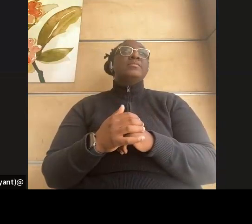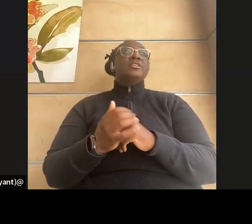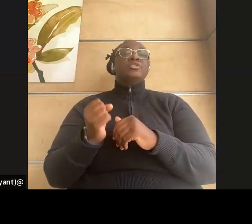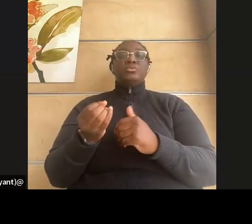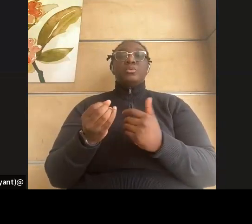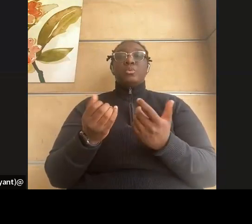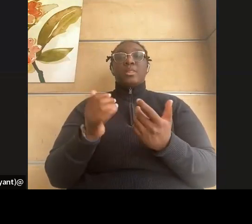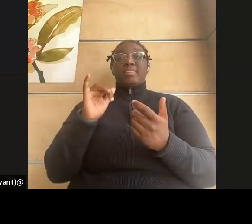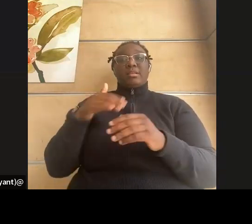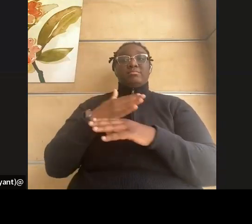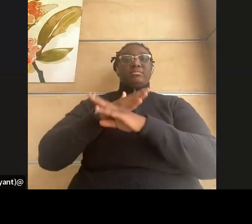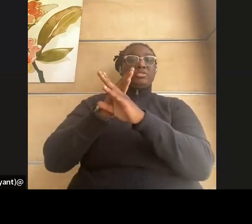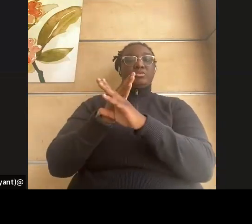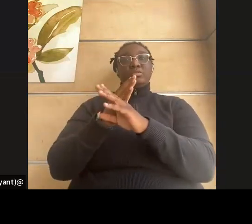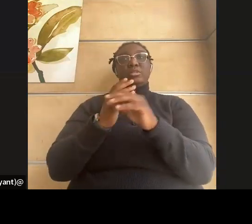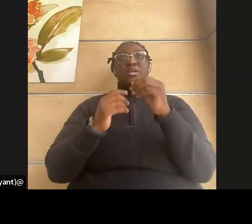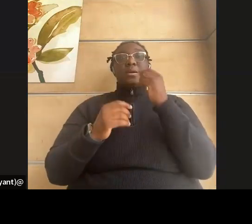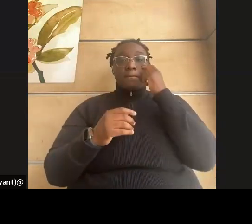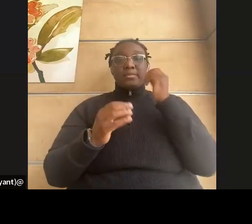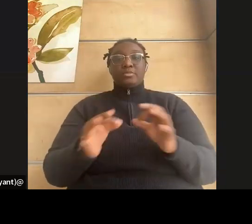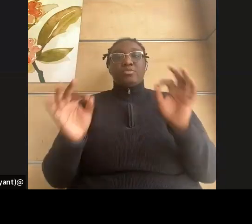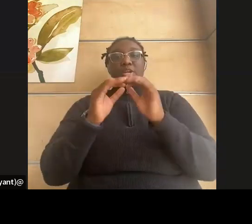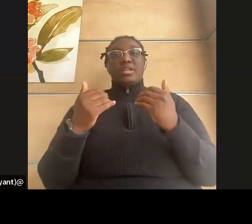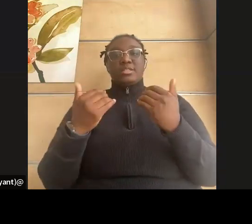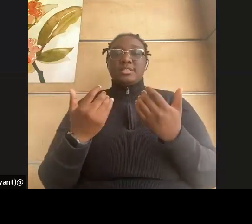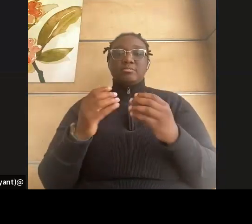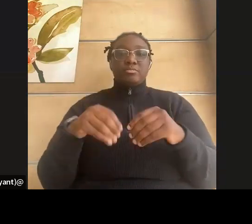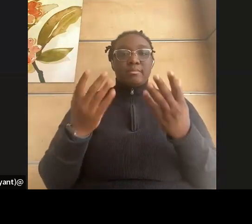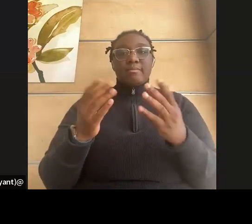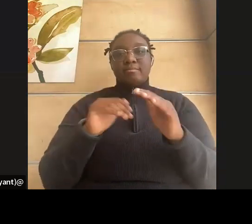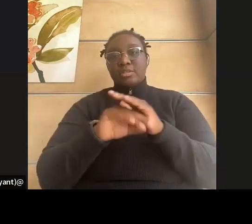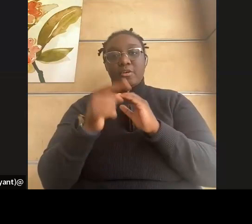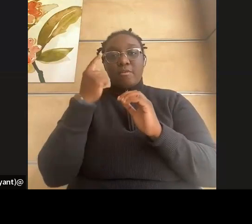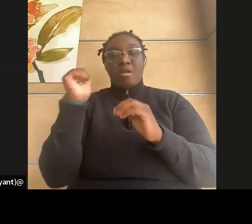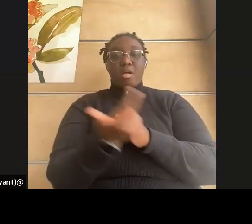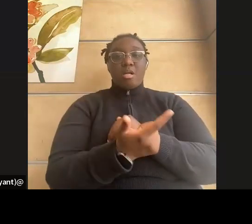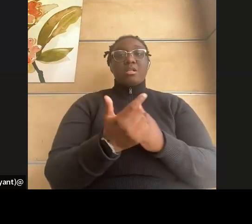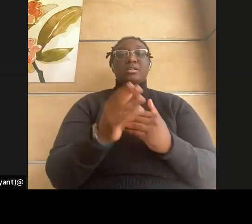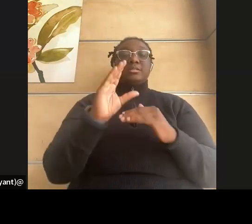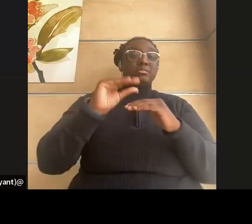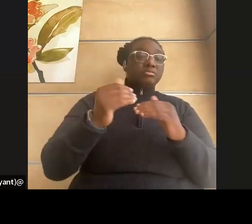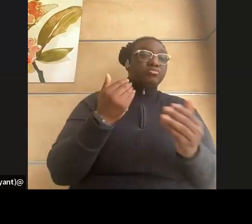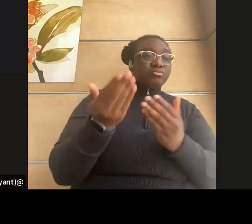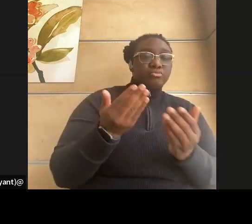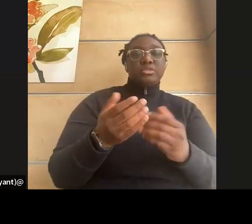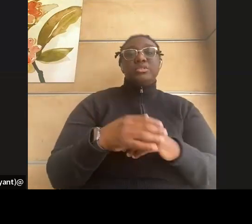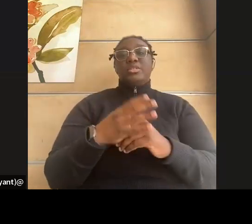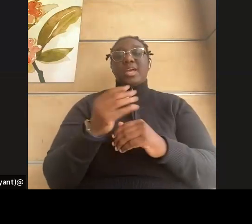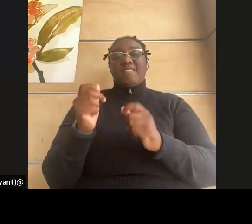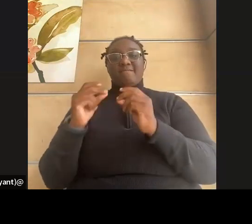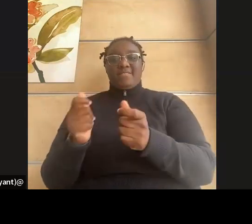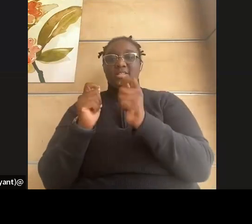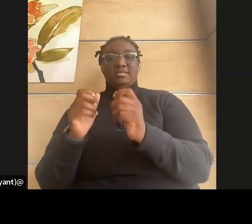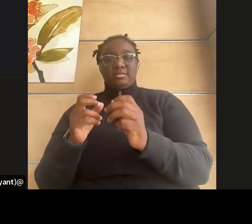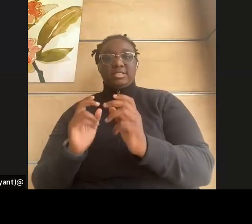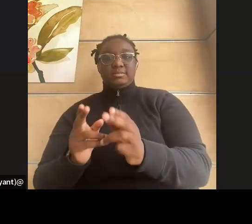to ensuring affordable internet access for all. And I'm hopeful that the last mile initiatives in the next couple of years will change